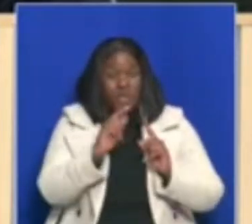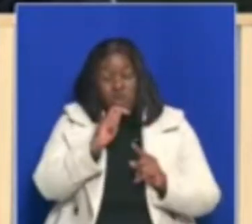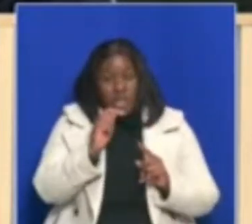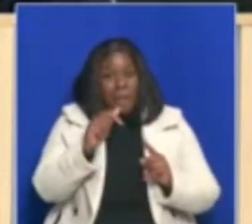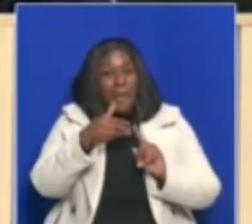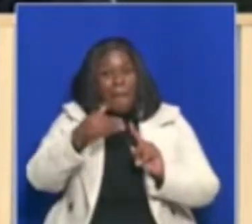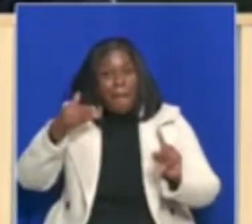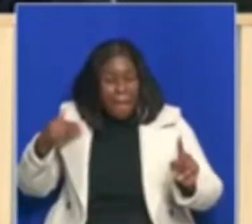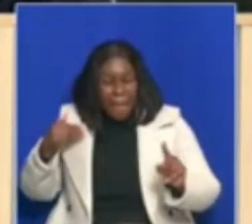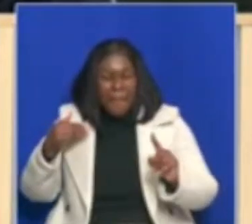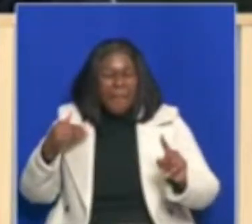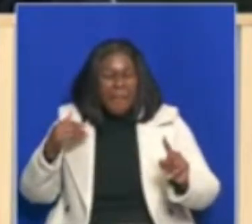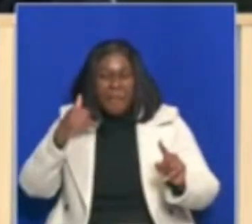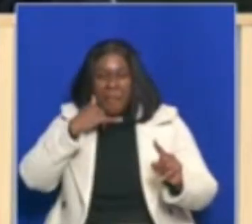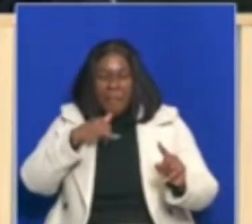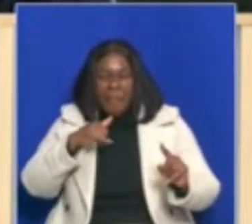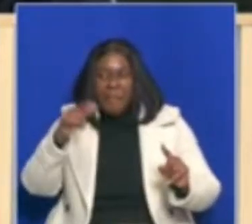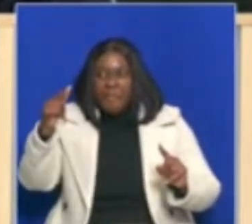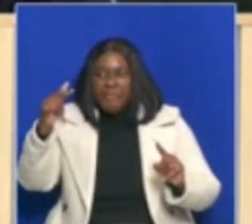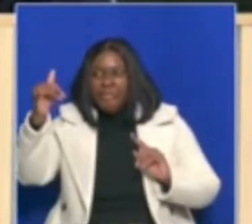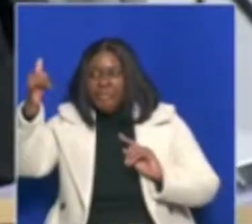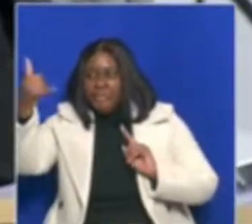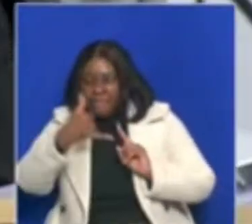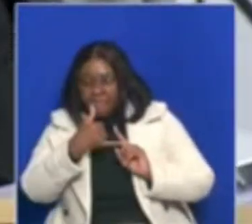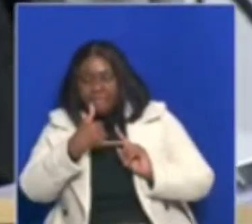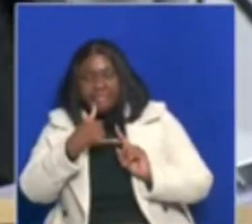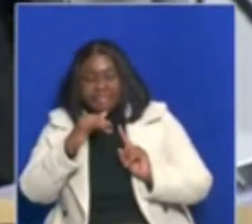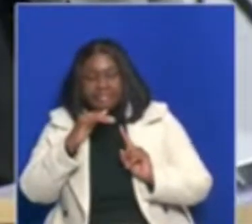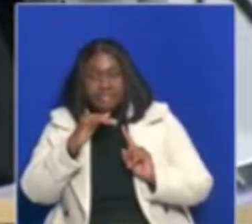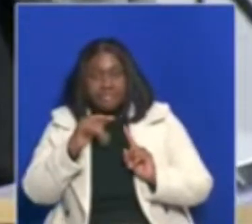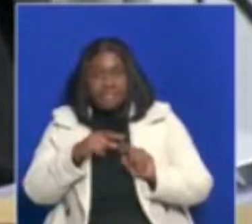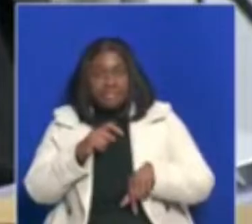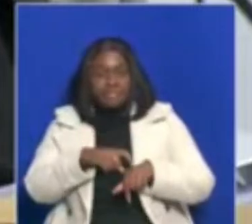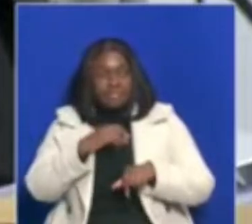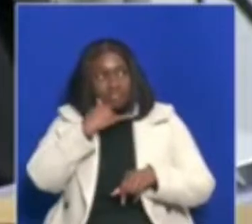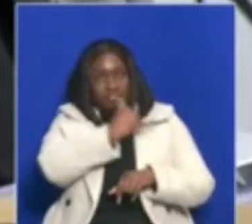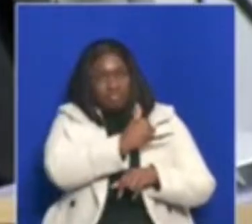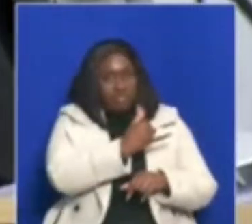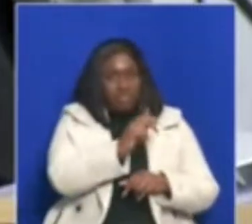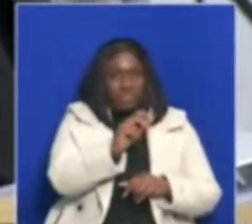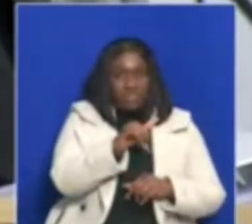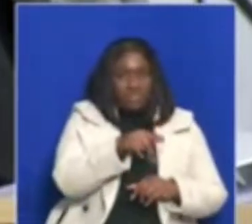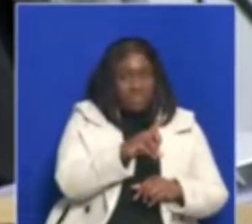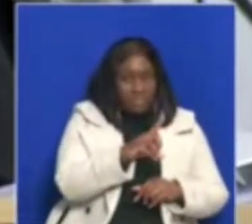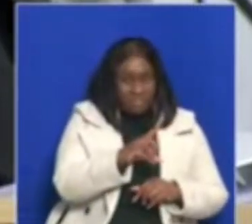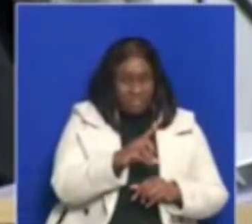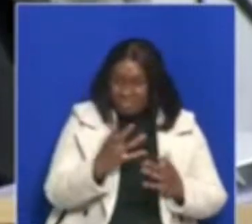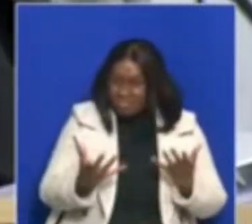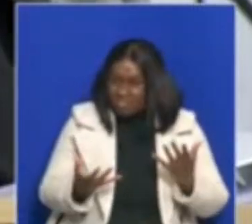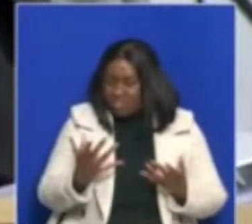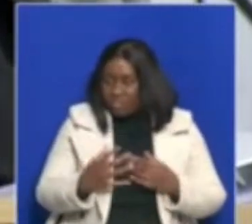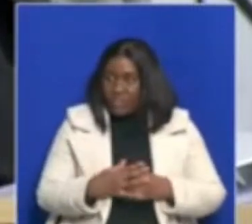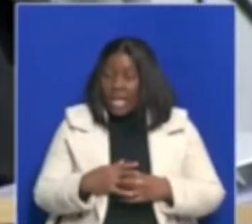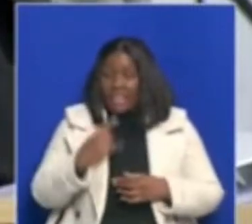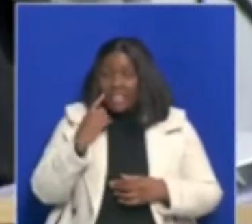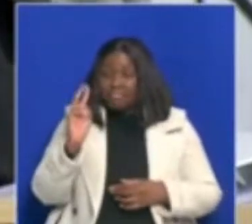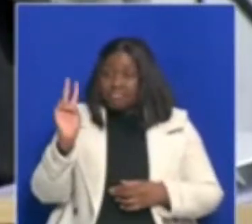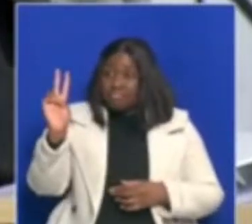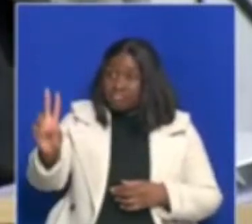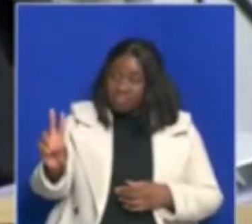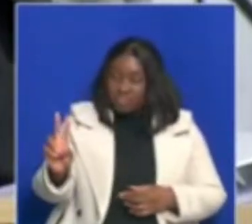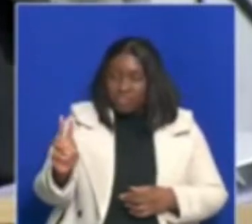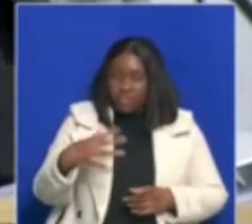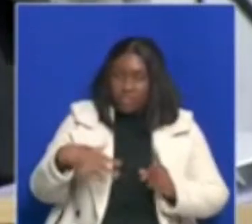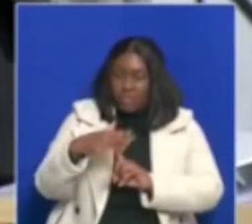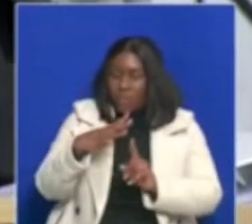you know why they only call when they get to the scene? Commissioner, I believe they get to the scene to ascertain what happened at the